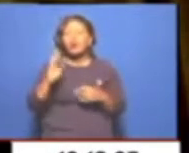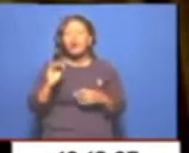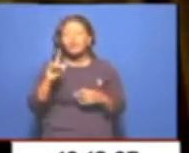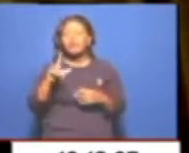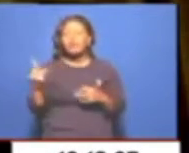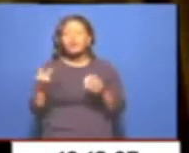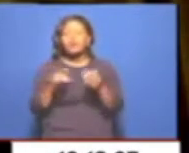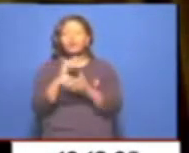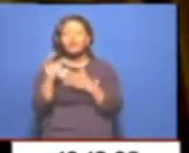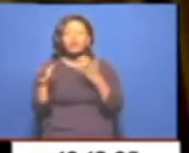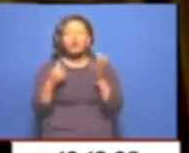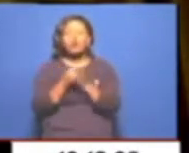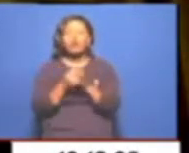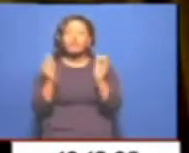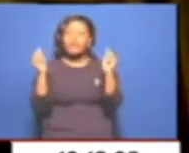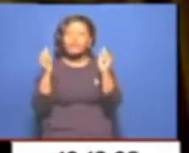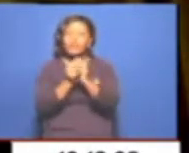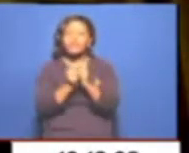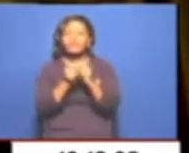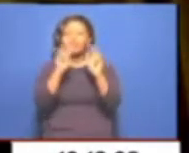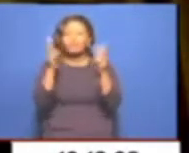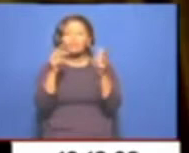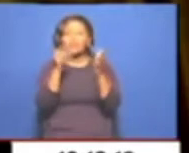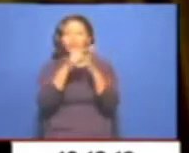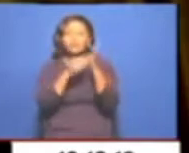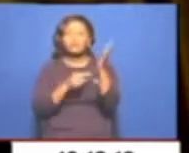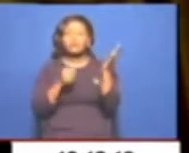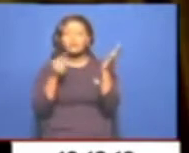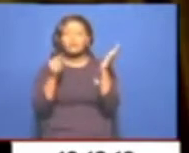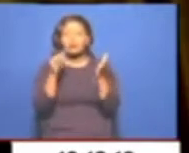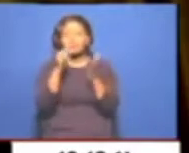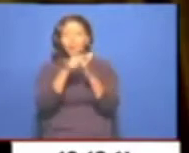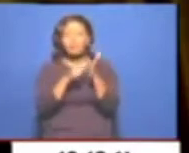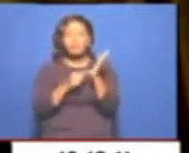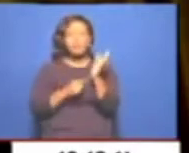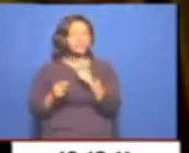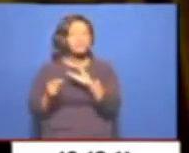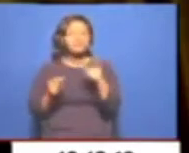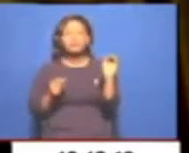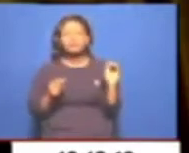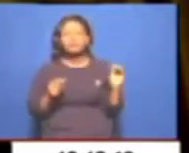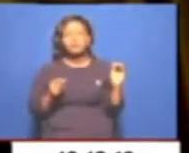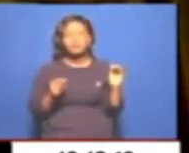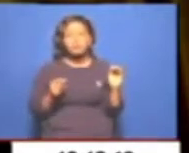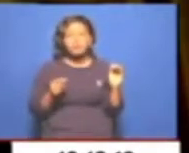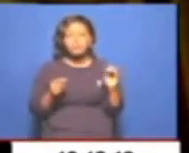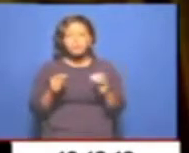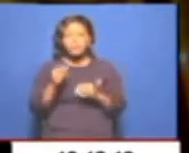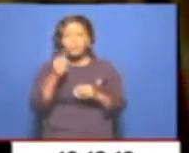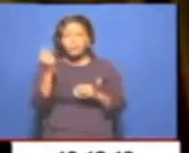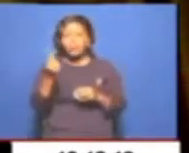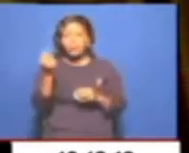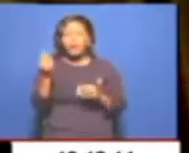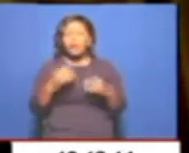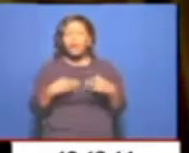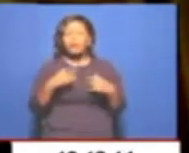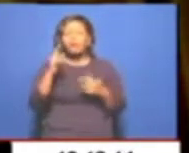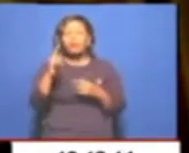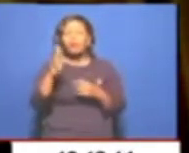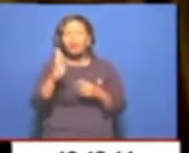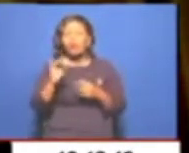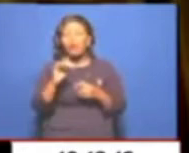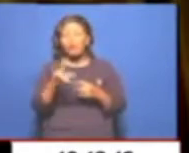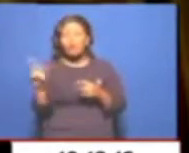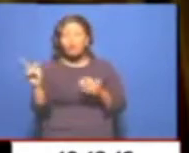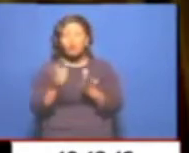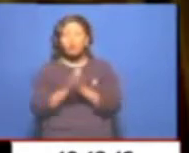subject matters mentioned there. That is not in harmony with Chapter 16. You can only have one bill with one subject